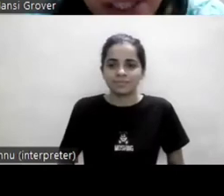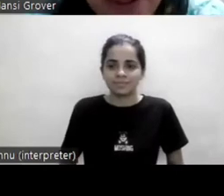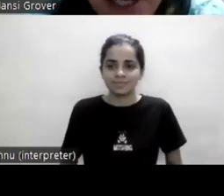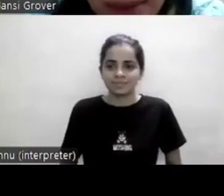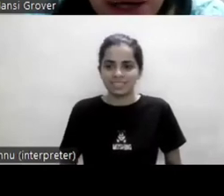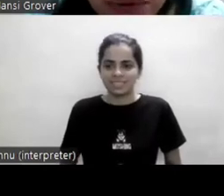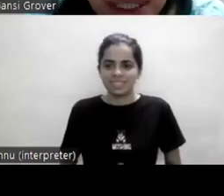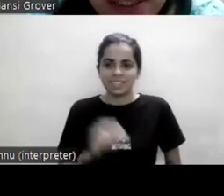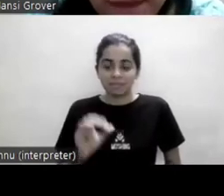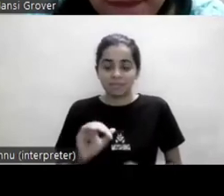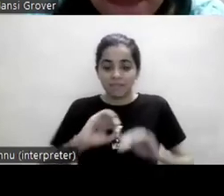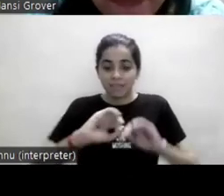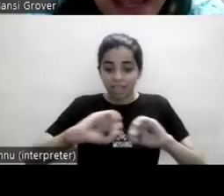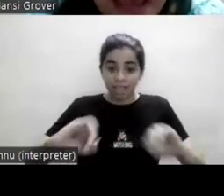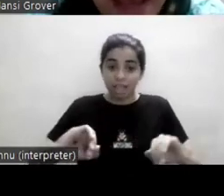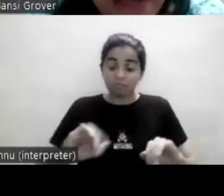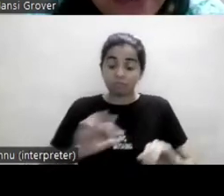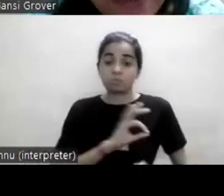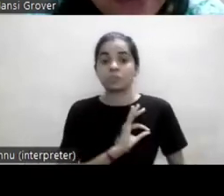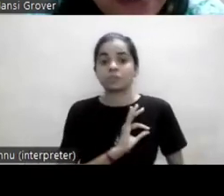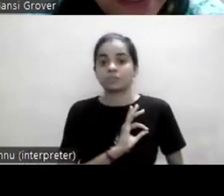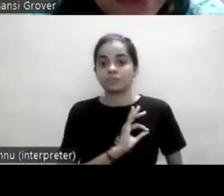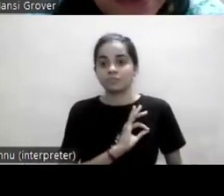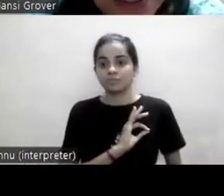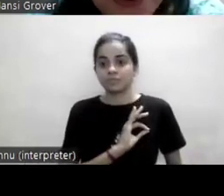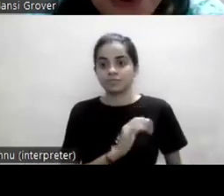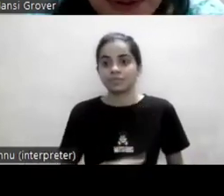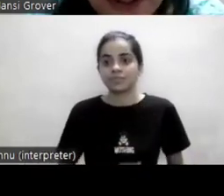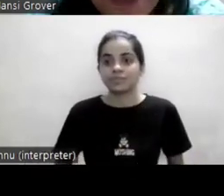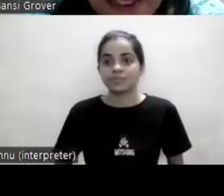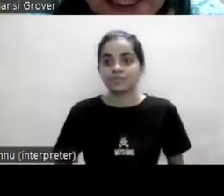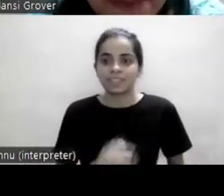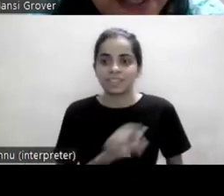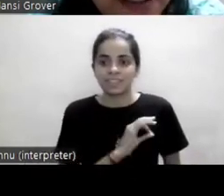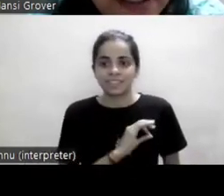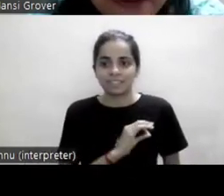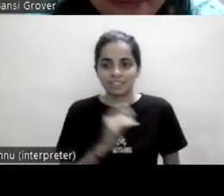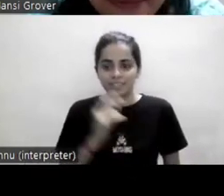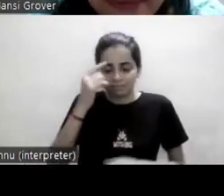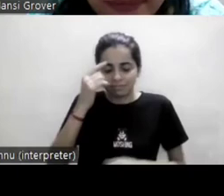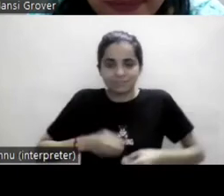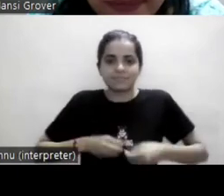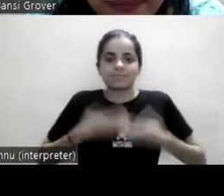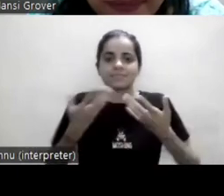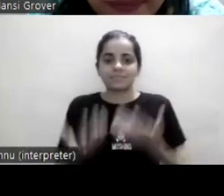very particular about it. And this is something that he would also express.